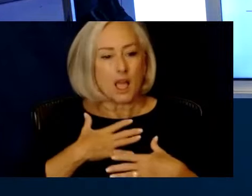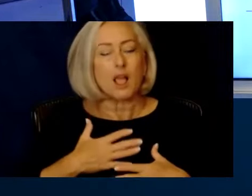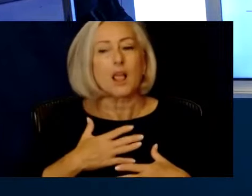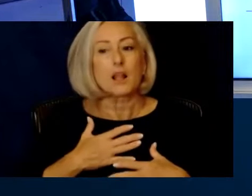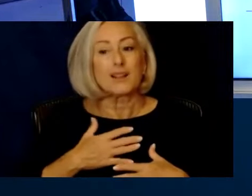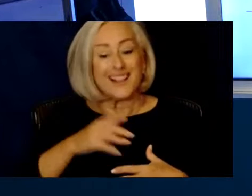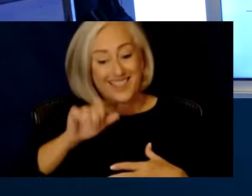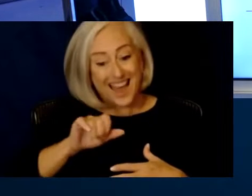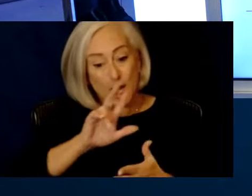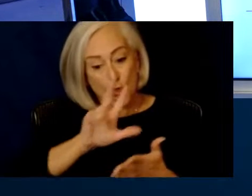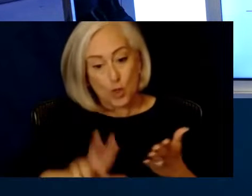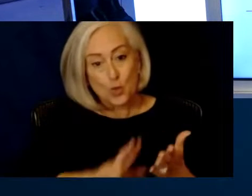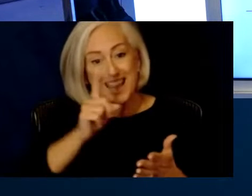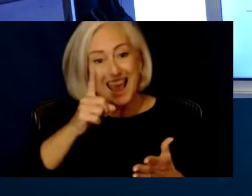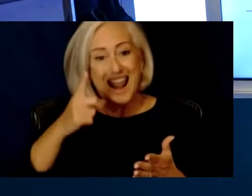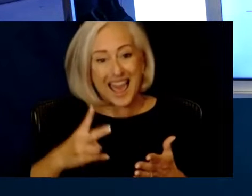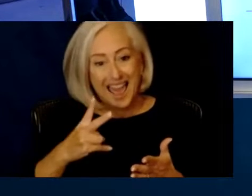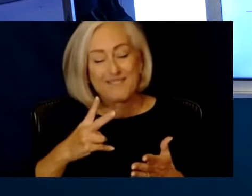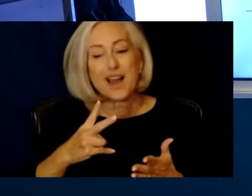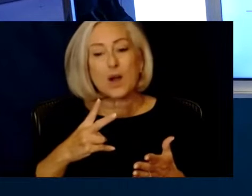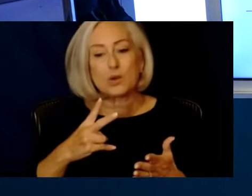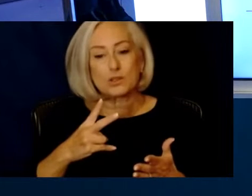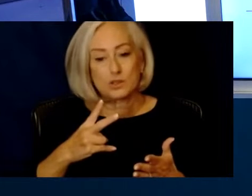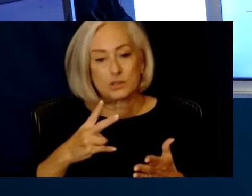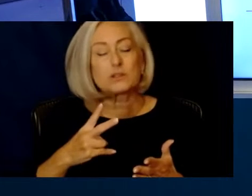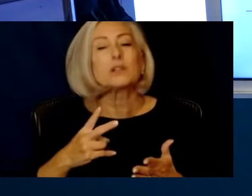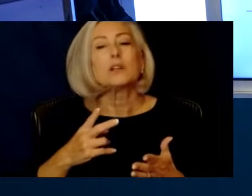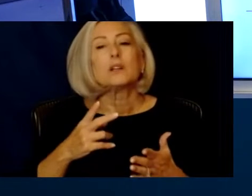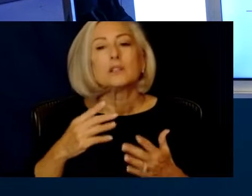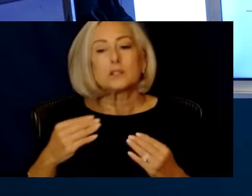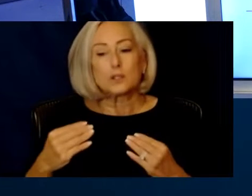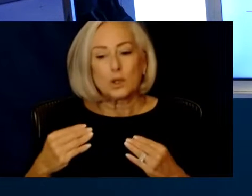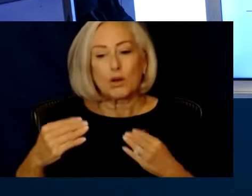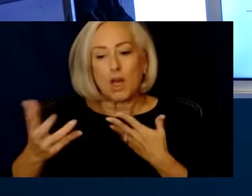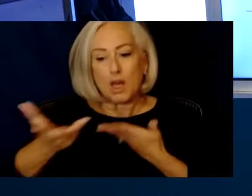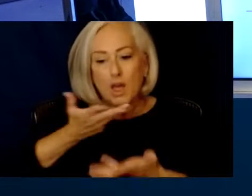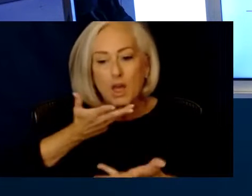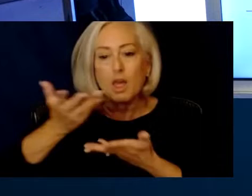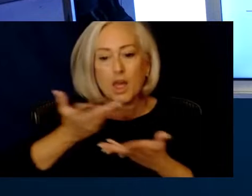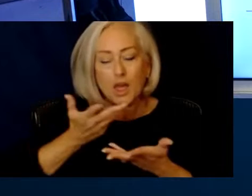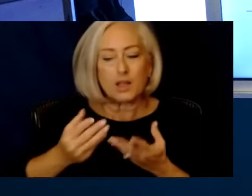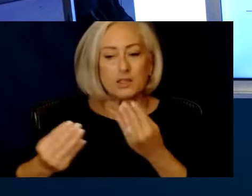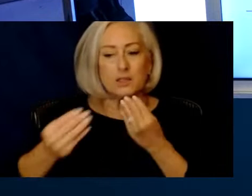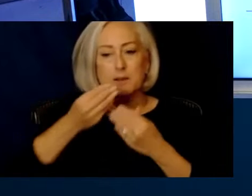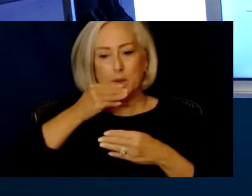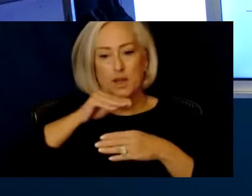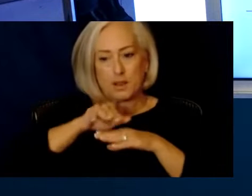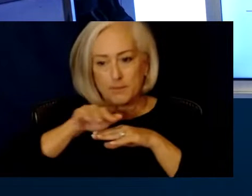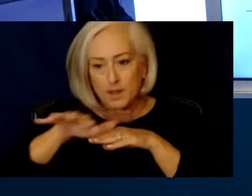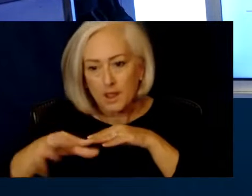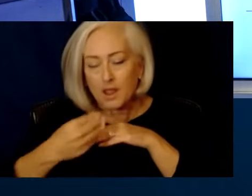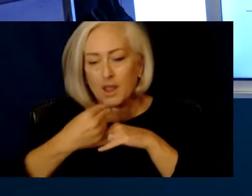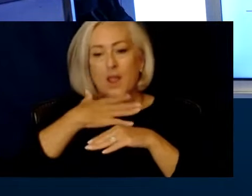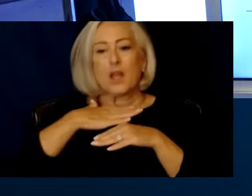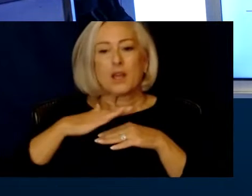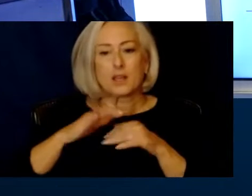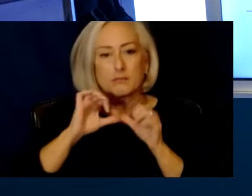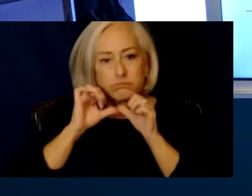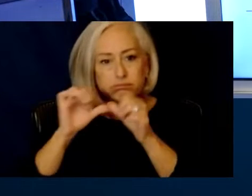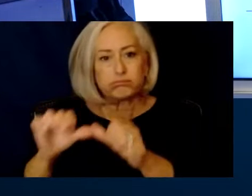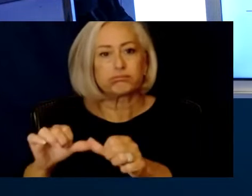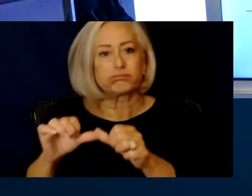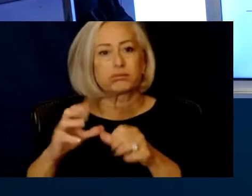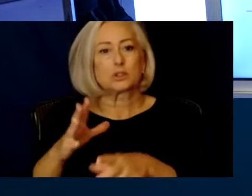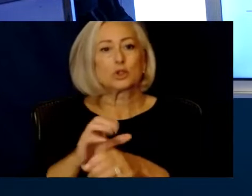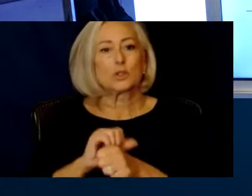within 6 feet. So it's a prolonged conversation with someone who's sick or has open sores. And so, again, I think if you have open sores, maybe the thing to do is get